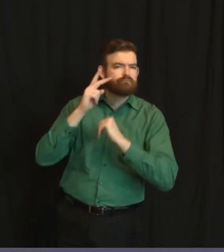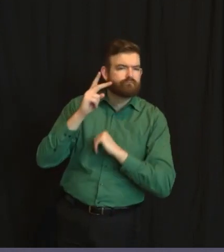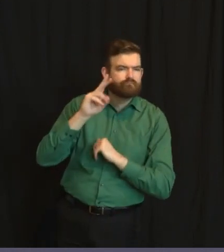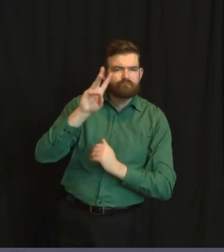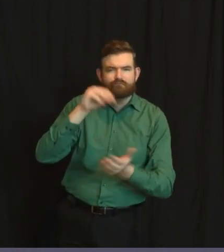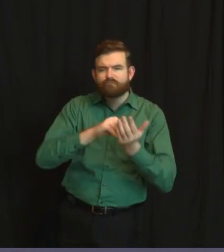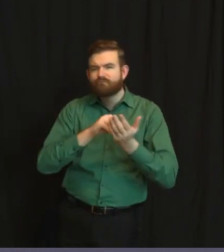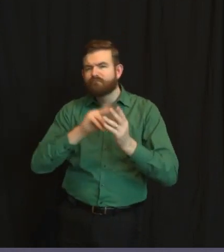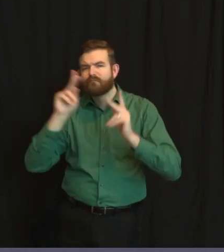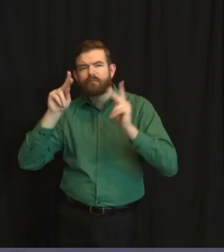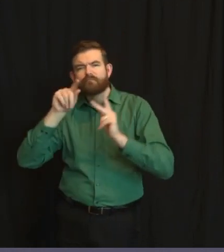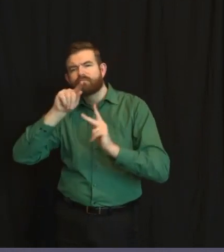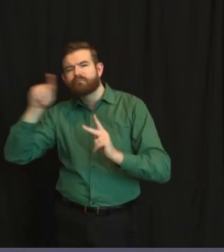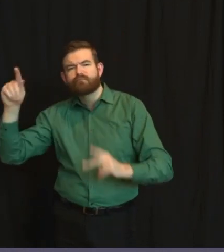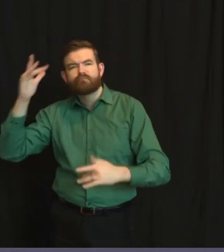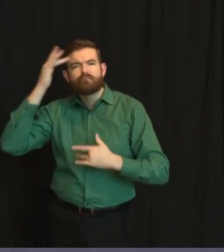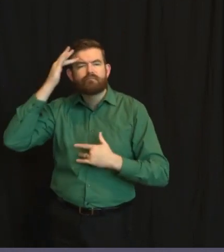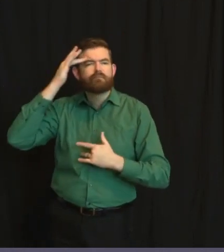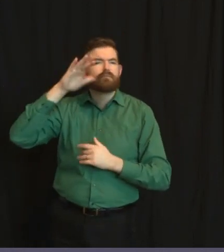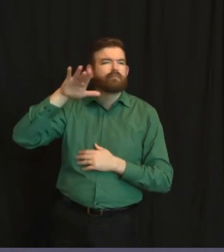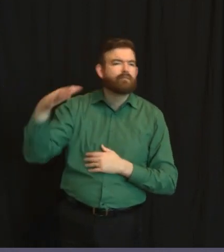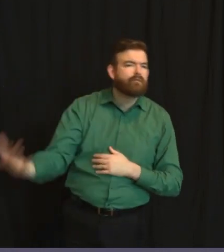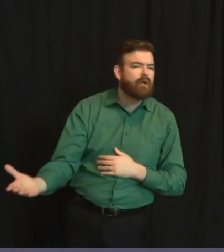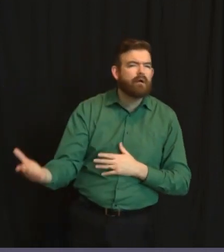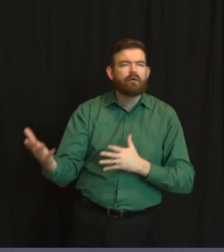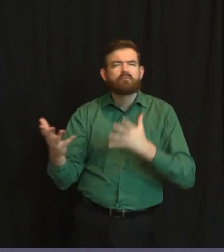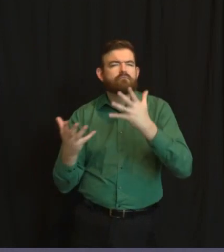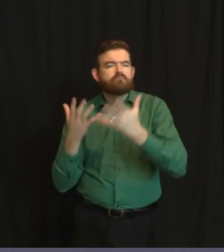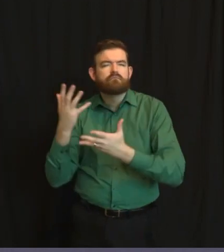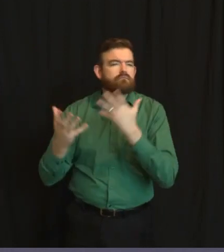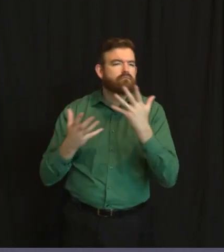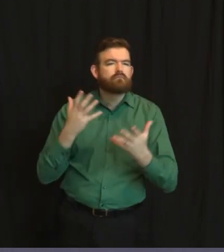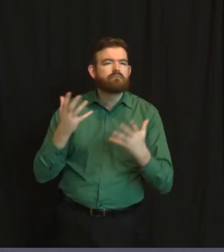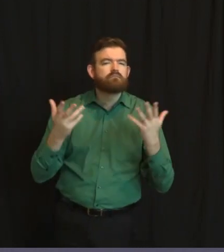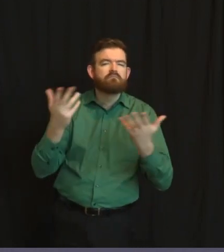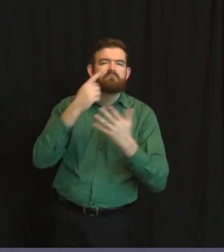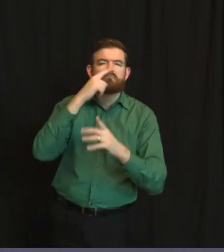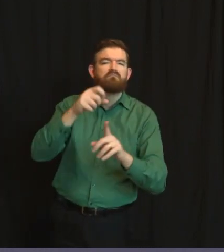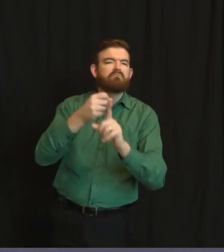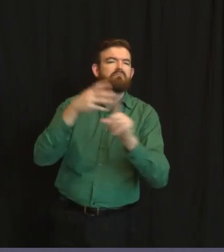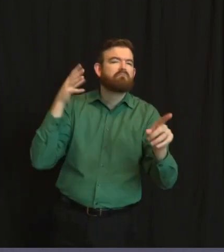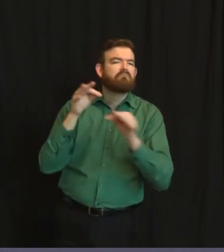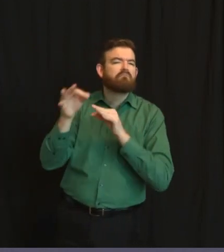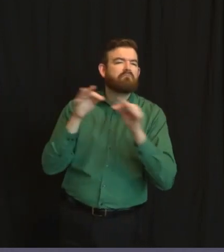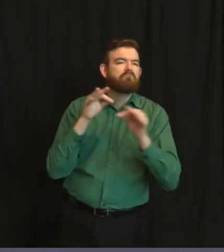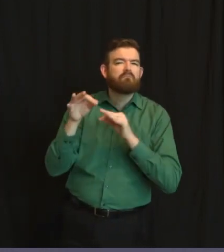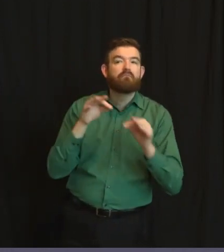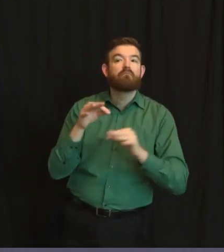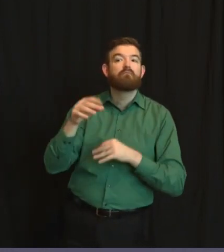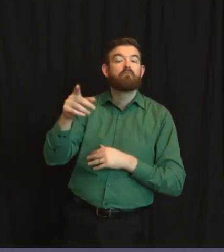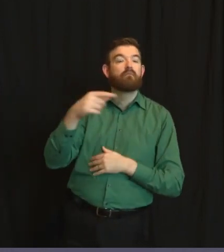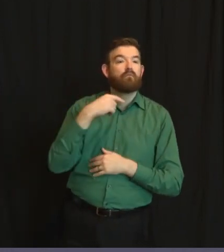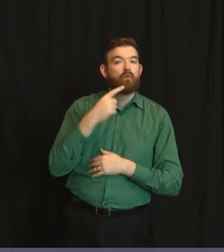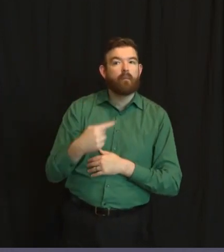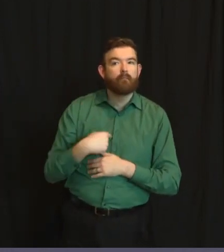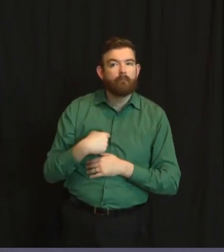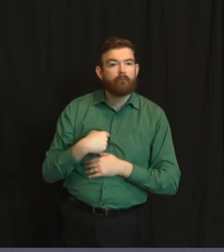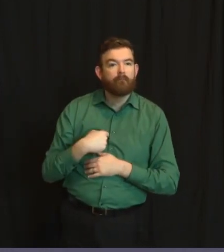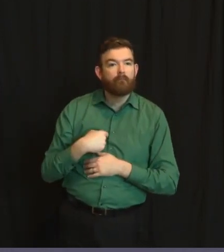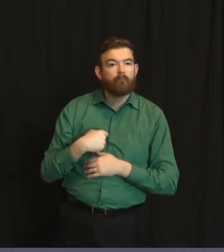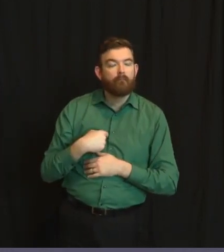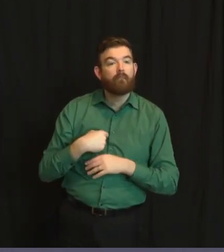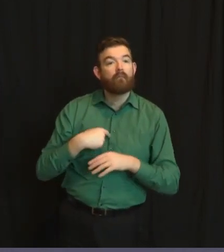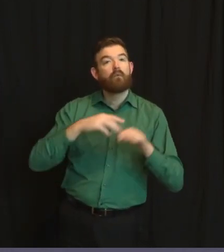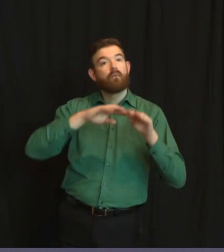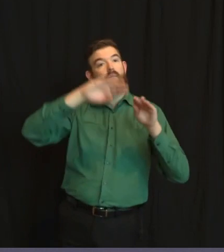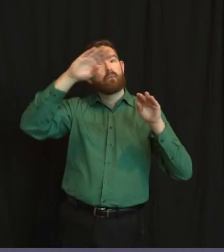Now that you've taken social distancing measures, and all the while you said that there were the same area under that curve. In other words, the same number of